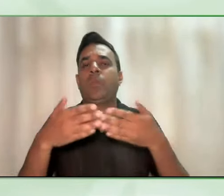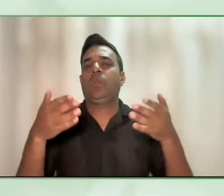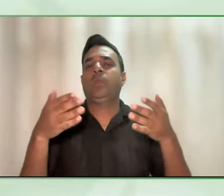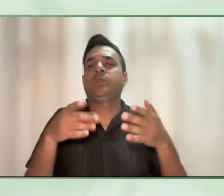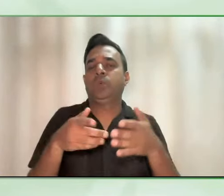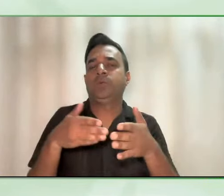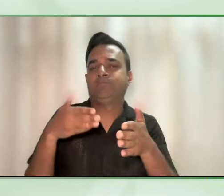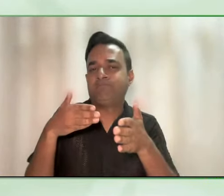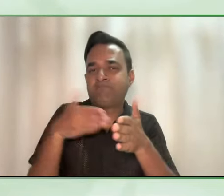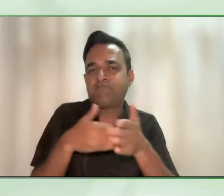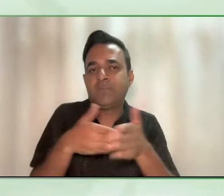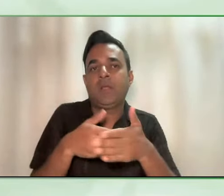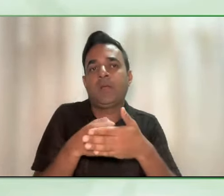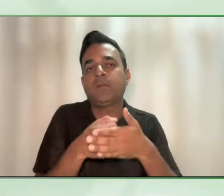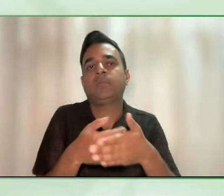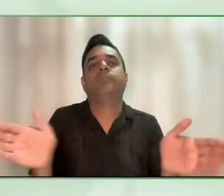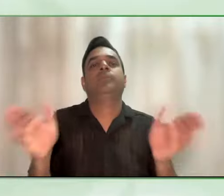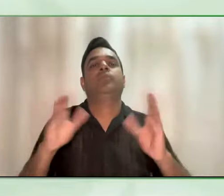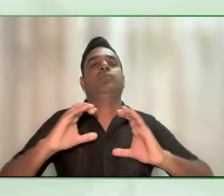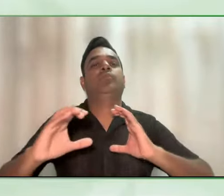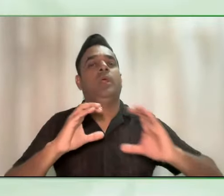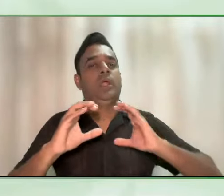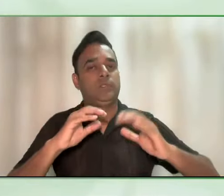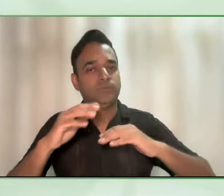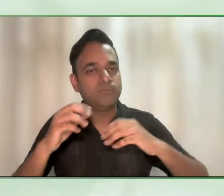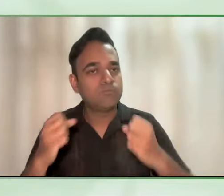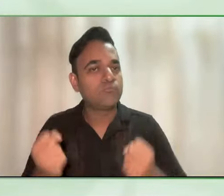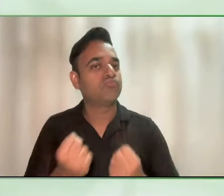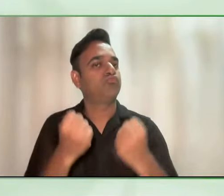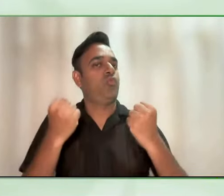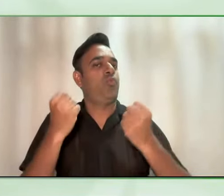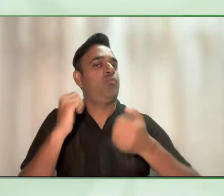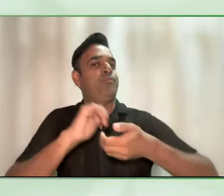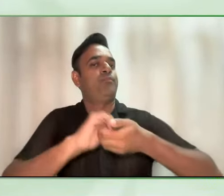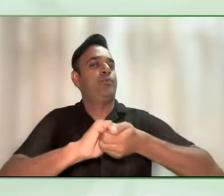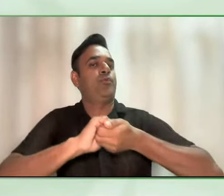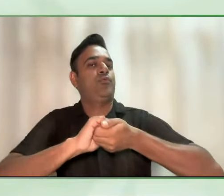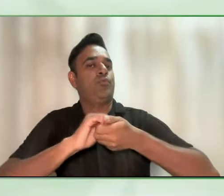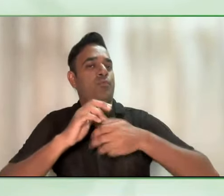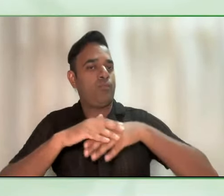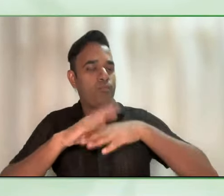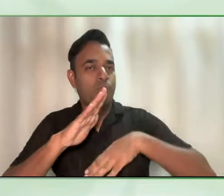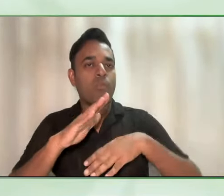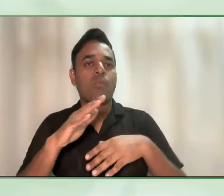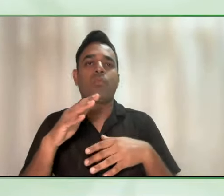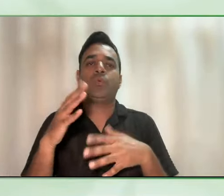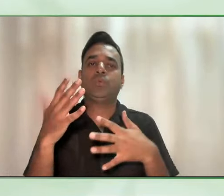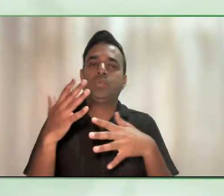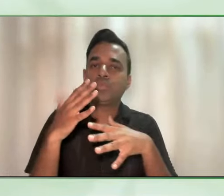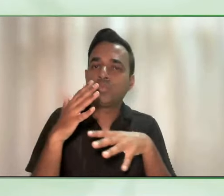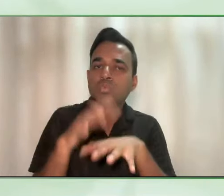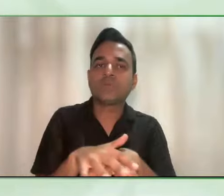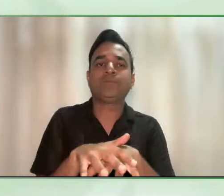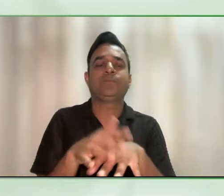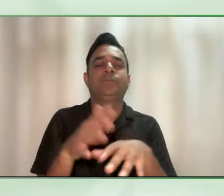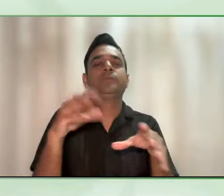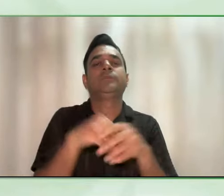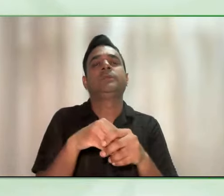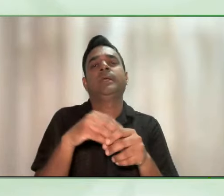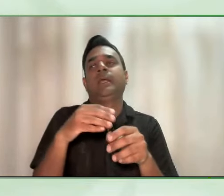that support people with disabilities and entering into the job market is so low about the role of assistive technology and reasonable